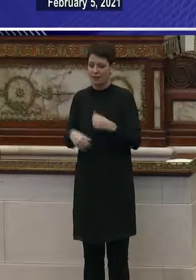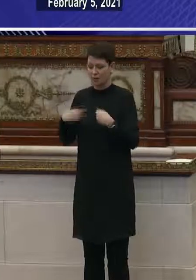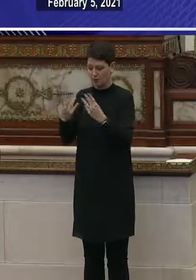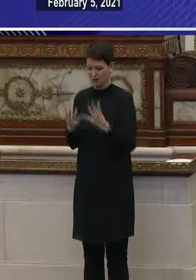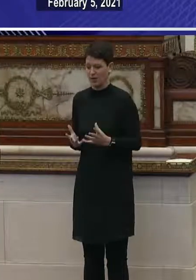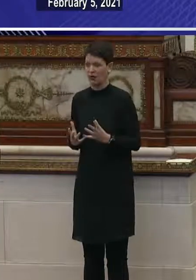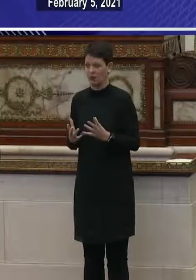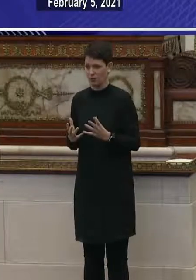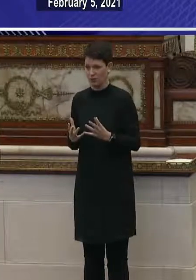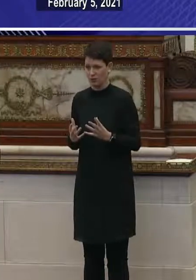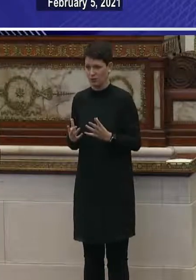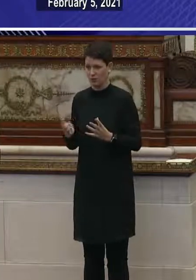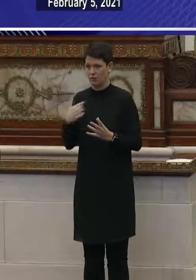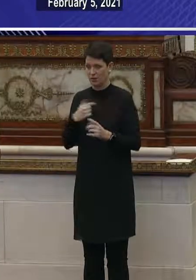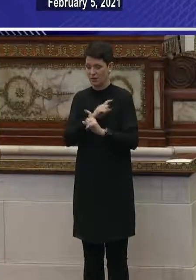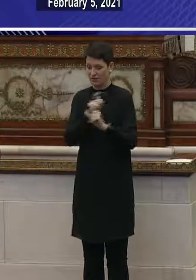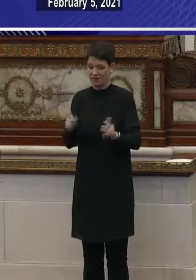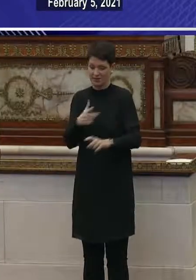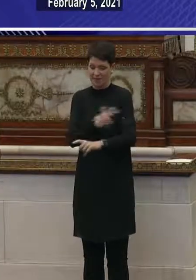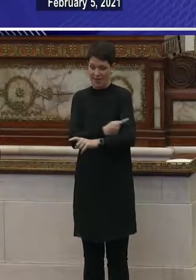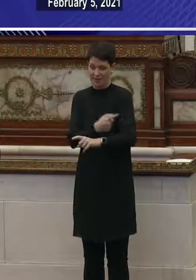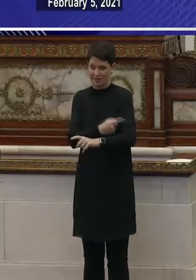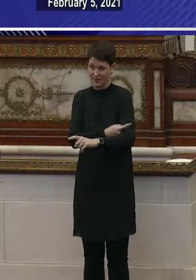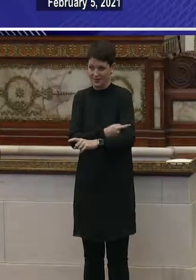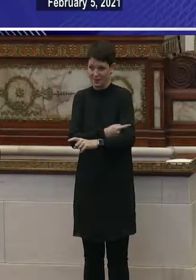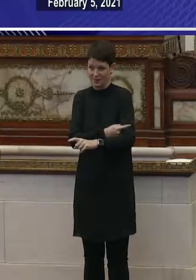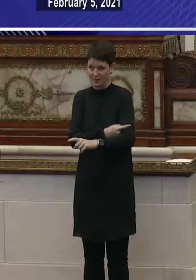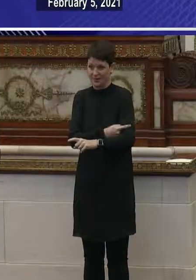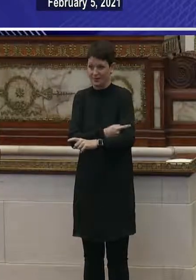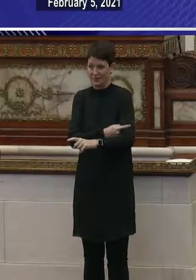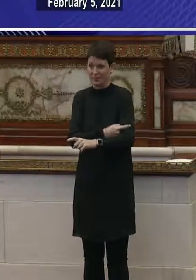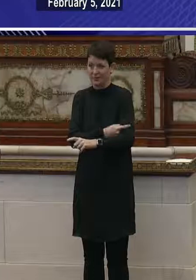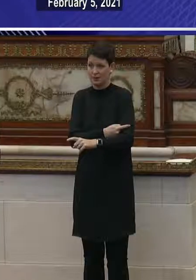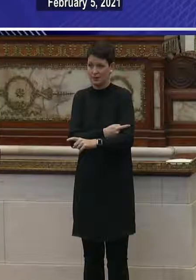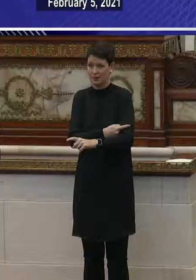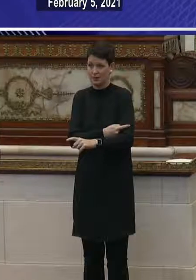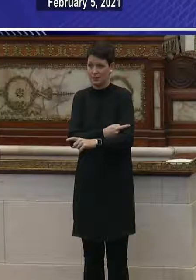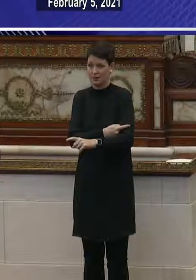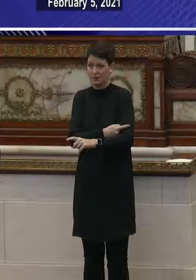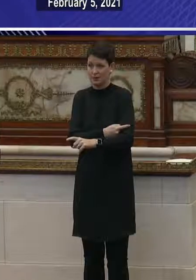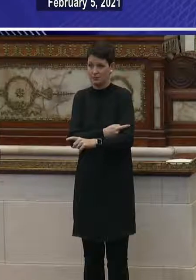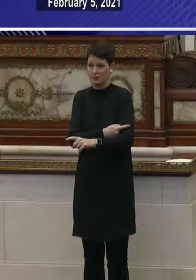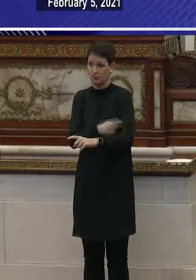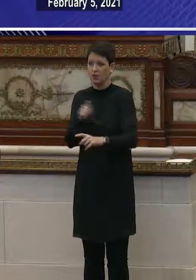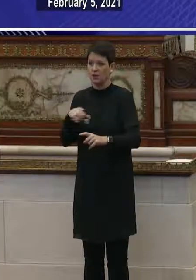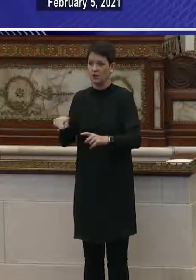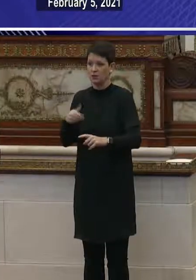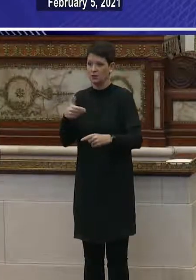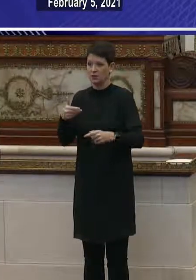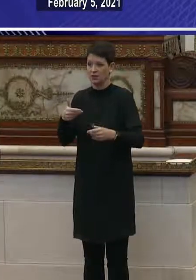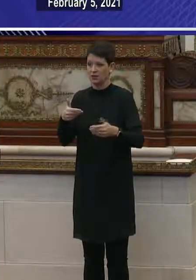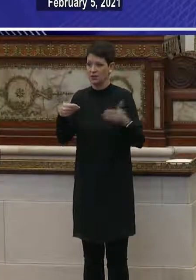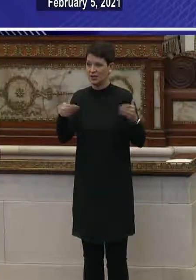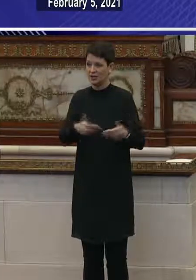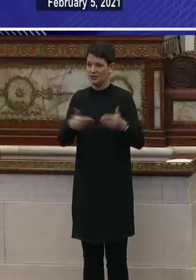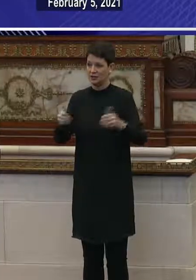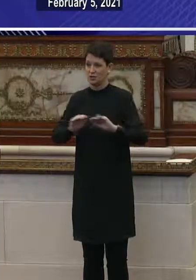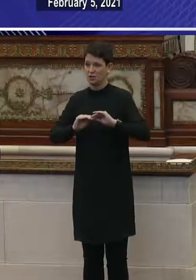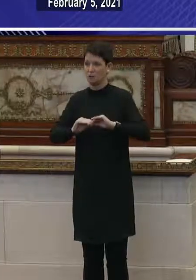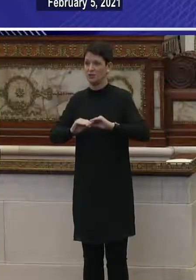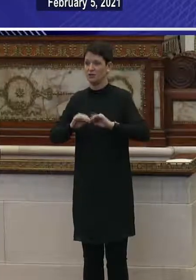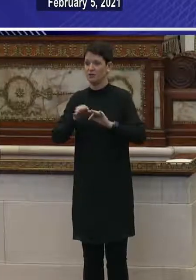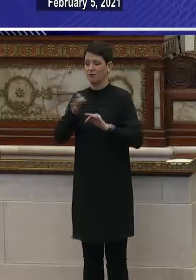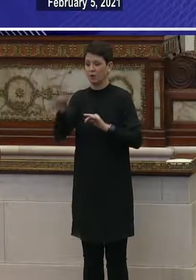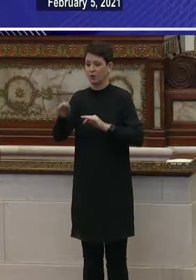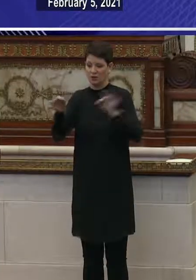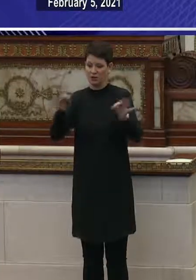provider that we've given vaccine to one degree or another, has those invitations have sometimes been forwarded